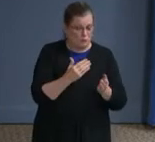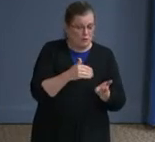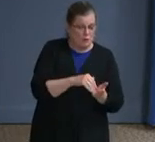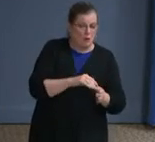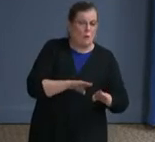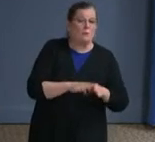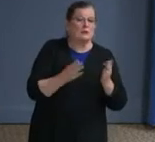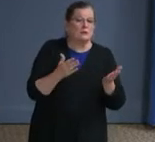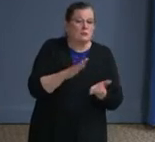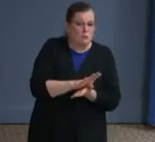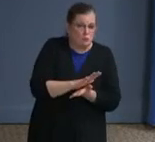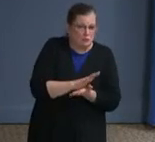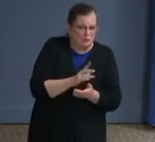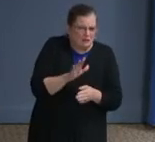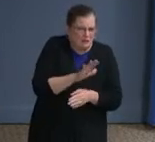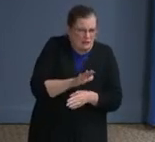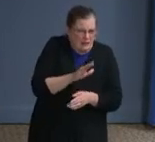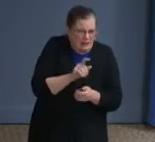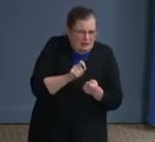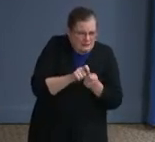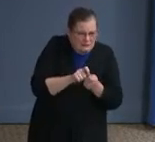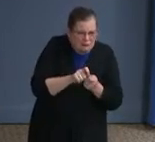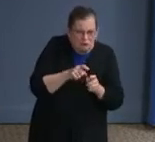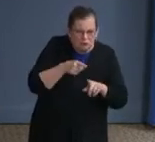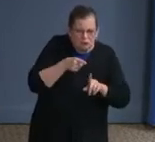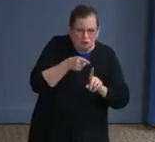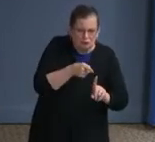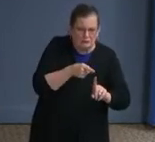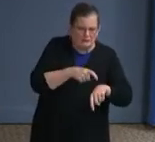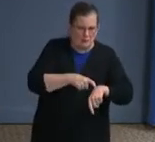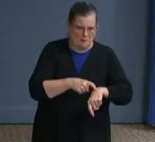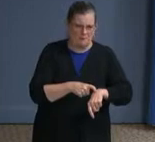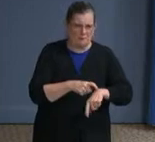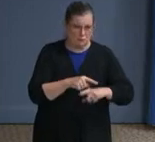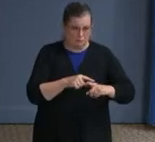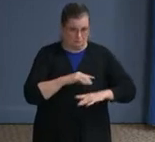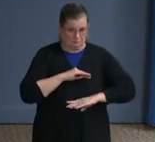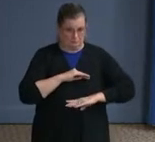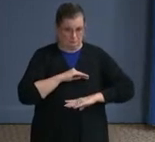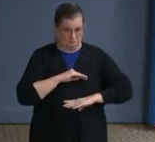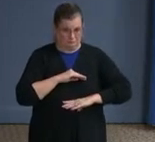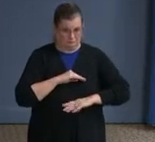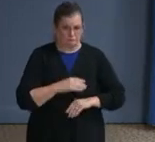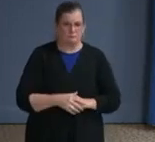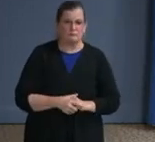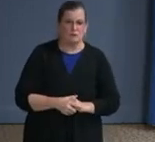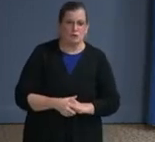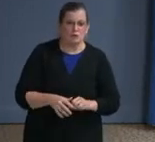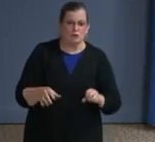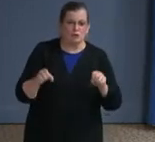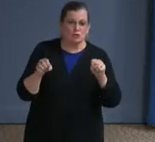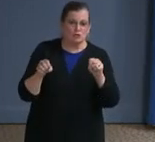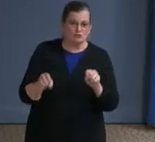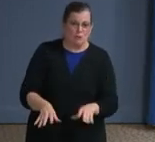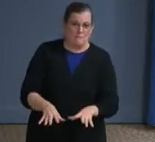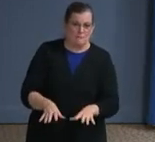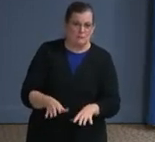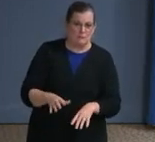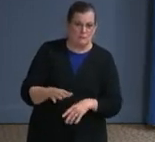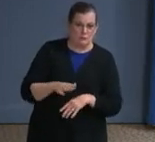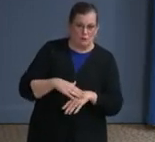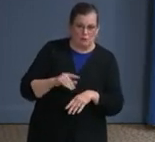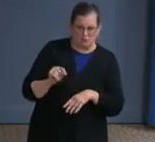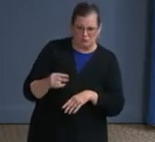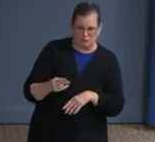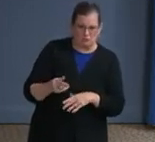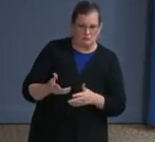certain conditions were met, was first dropped on Thursday. That's the